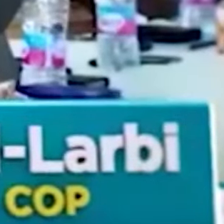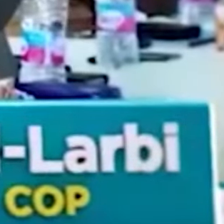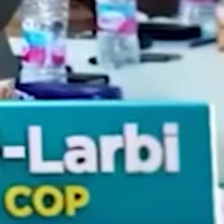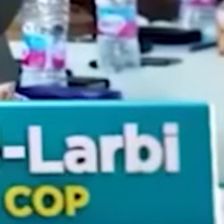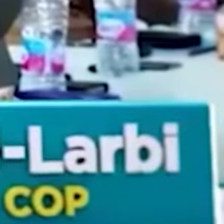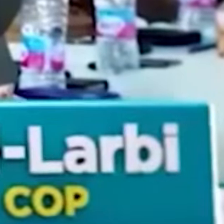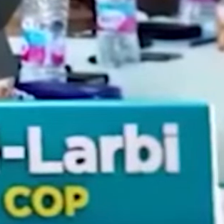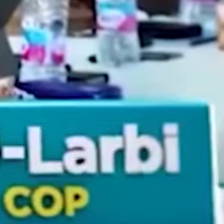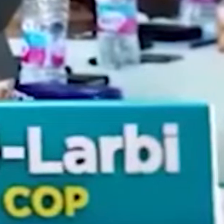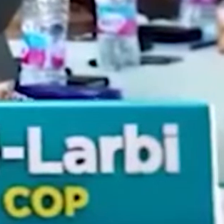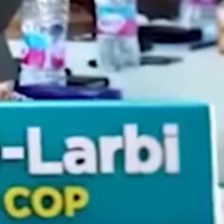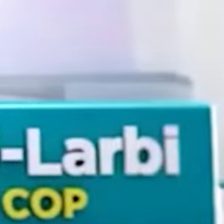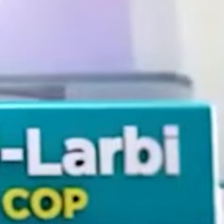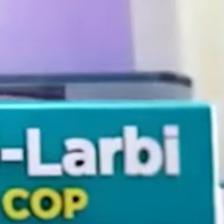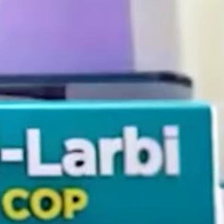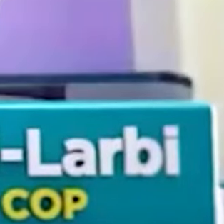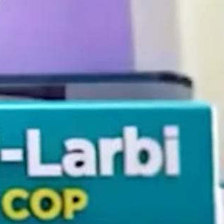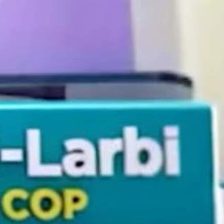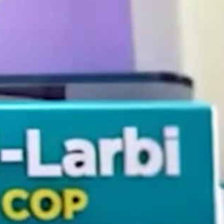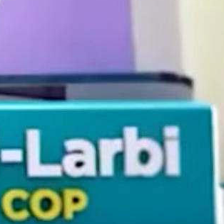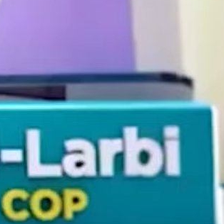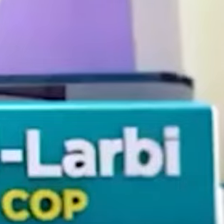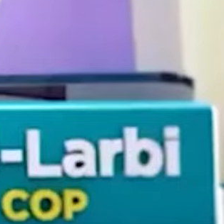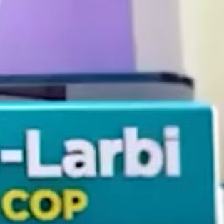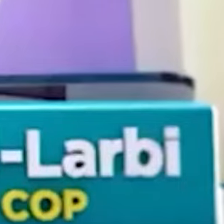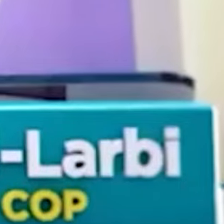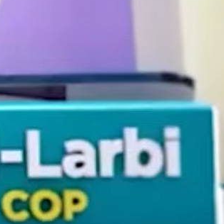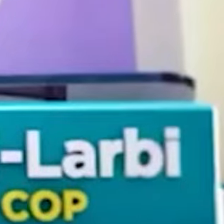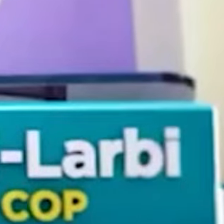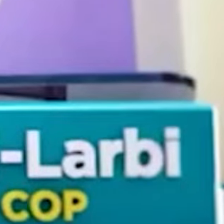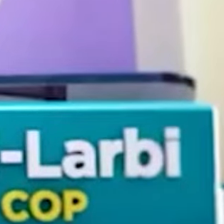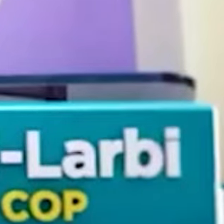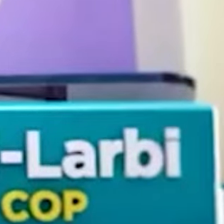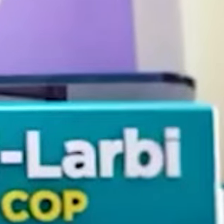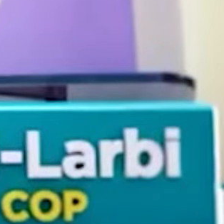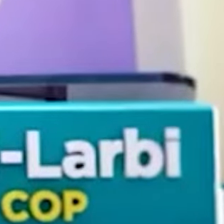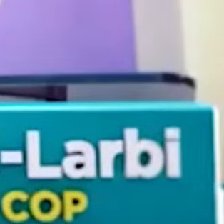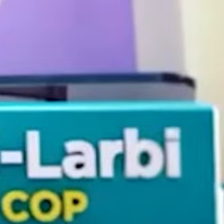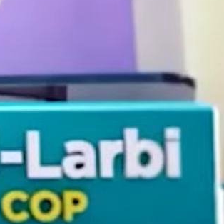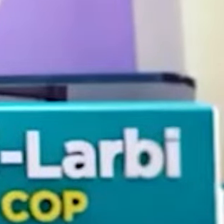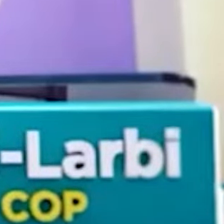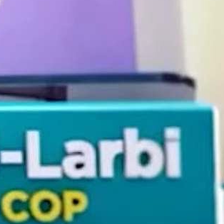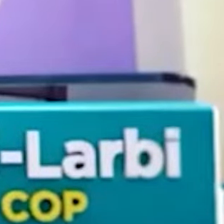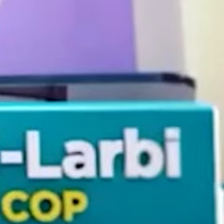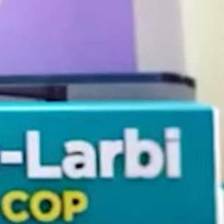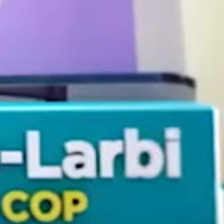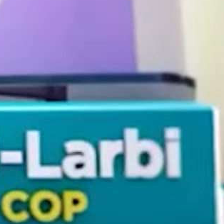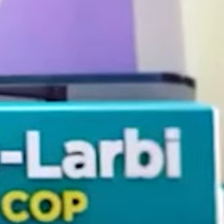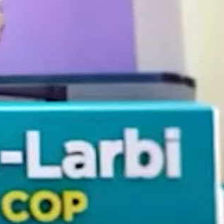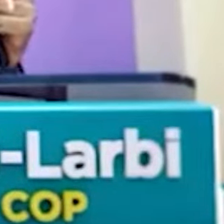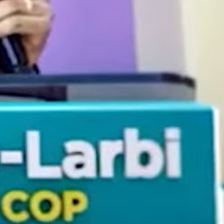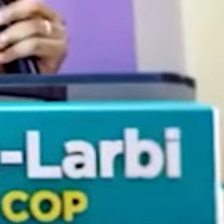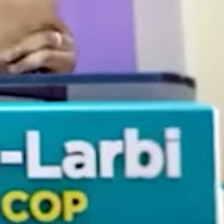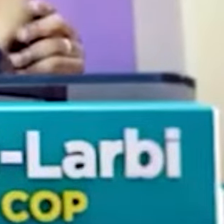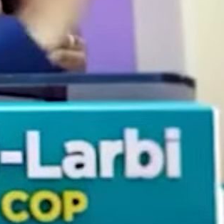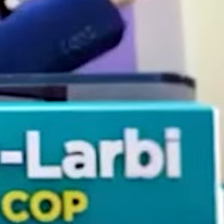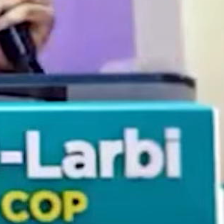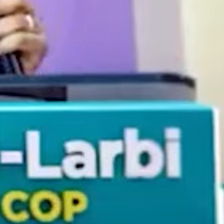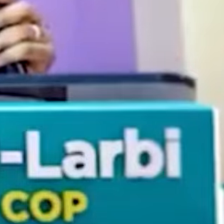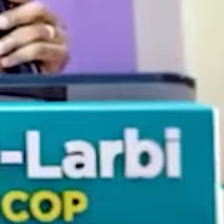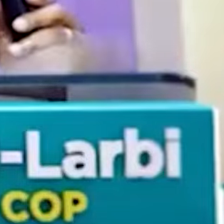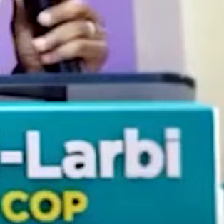don't do. Unless we see that. We pray for God to raise right ministers in our nations. We pray for God to raise right